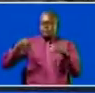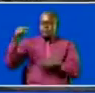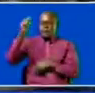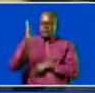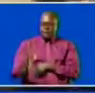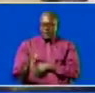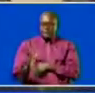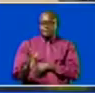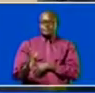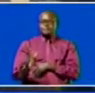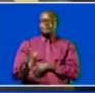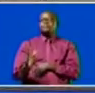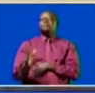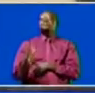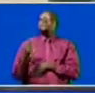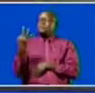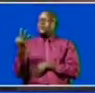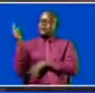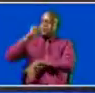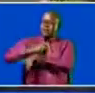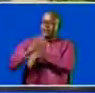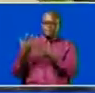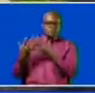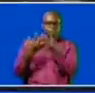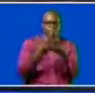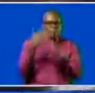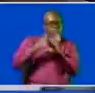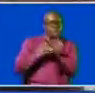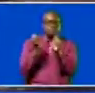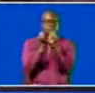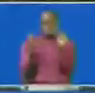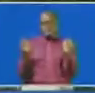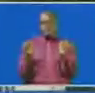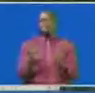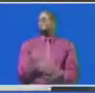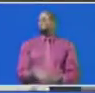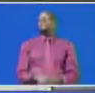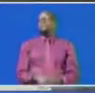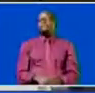Governor Sospeter Ojamong, who spent 3 days in remand before his release on bail.